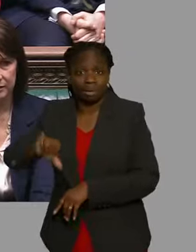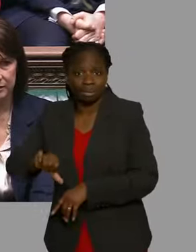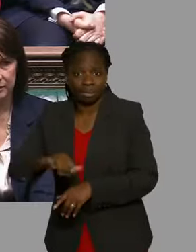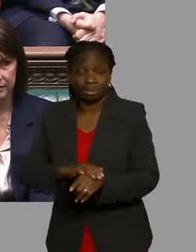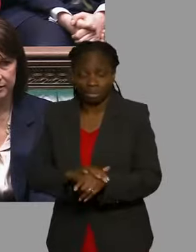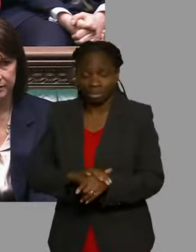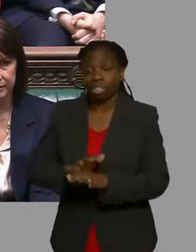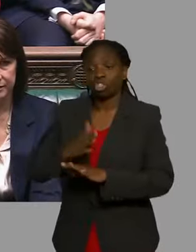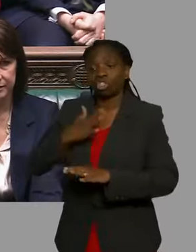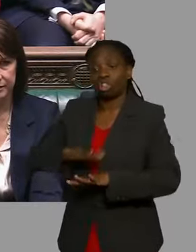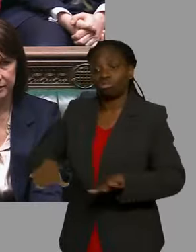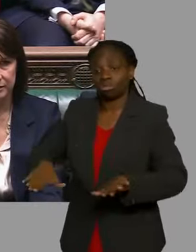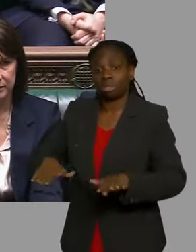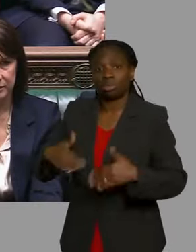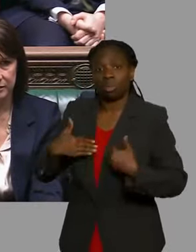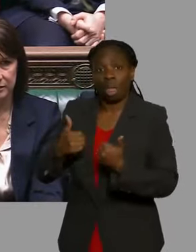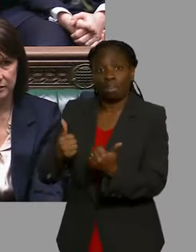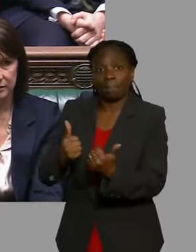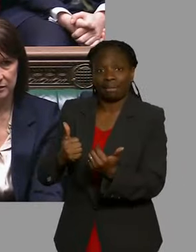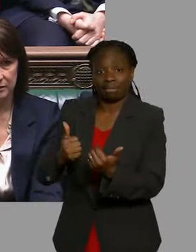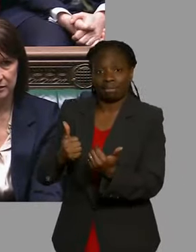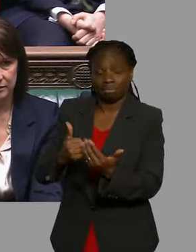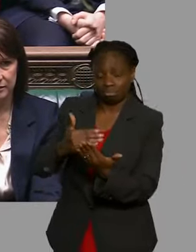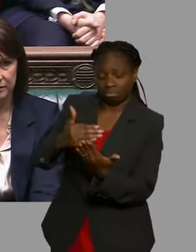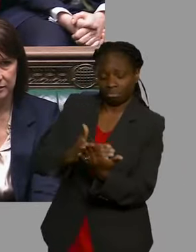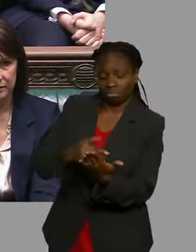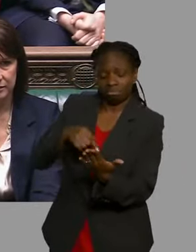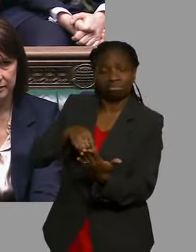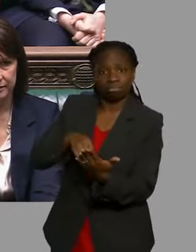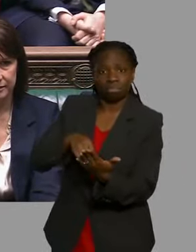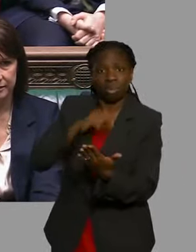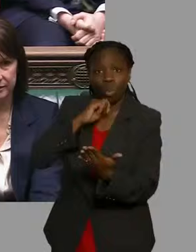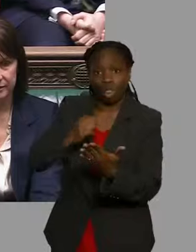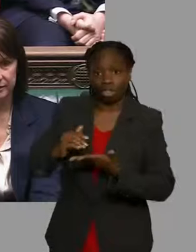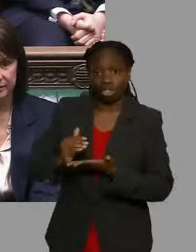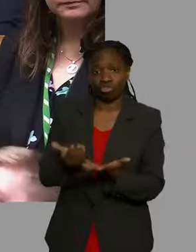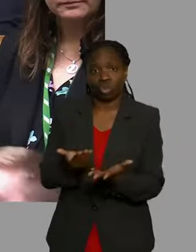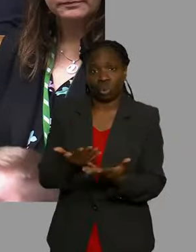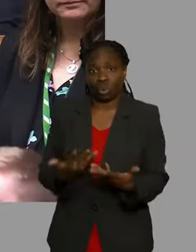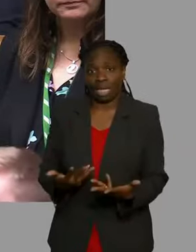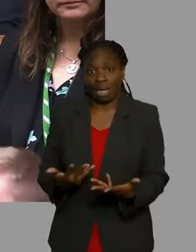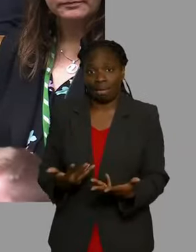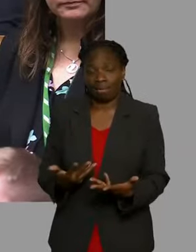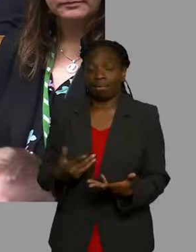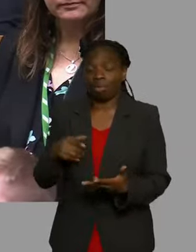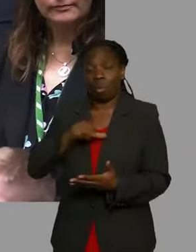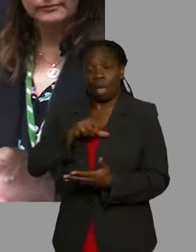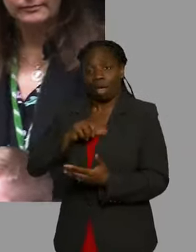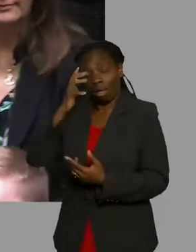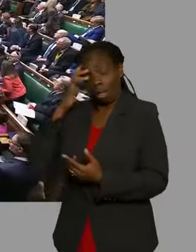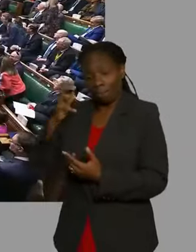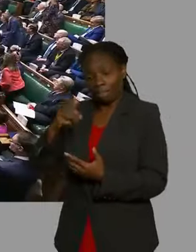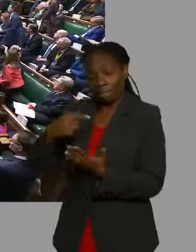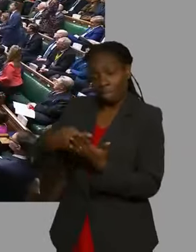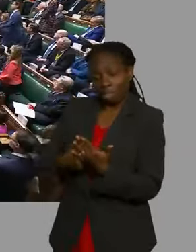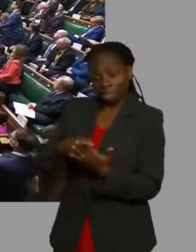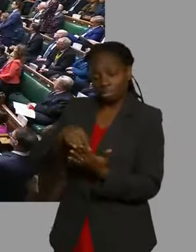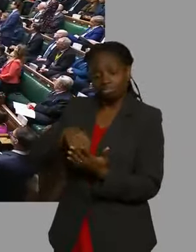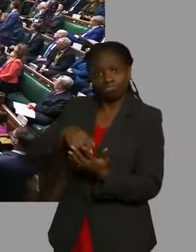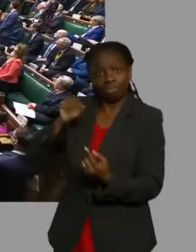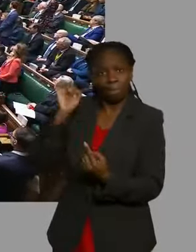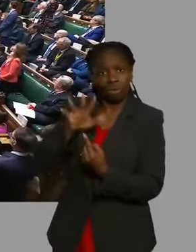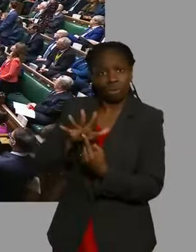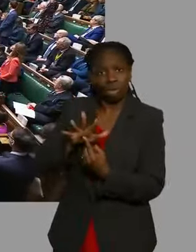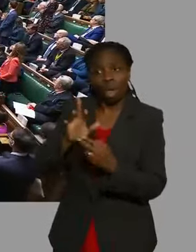put children's interests at the heart of government policy, and I hope it will be supported across the House. Thank